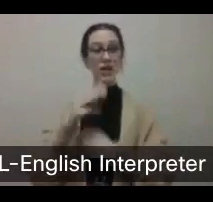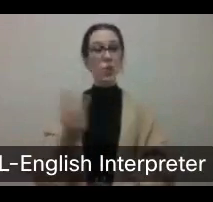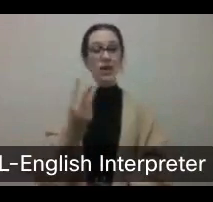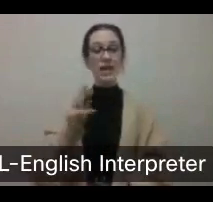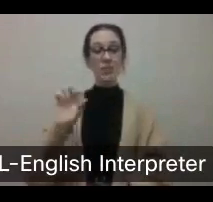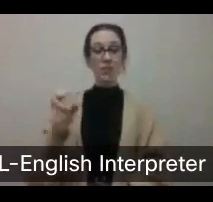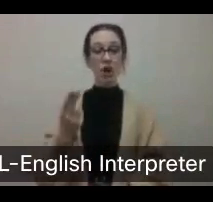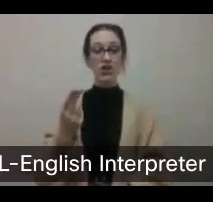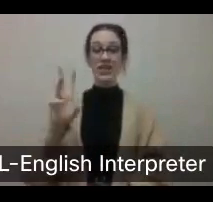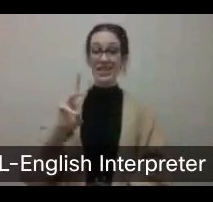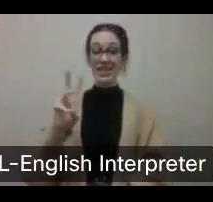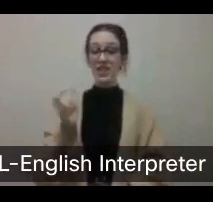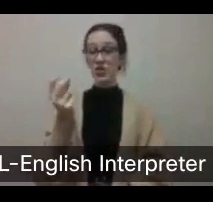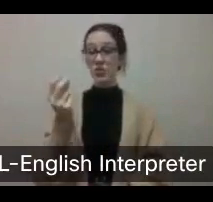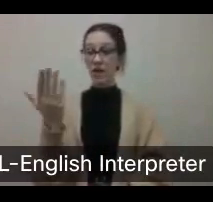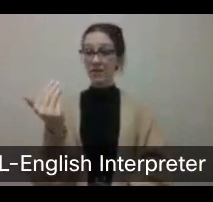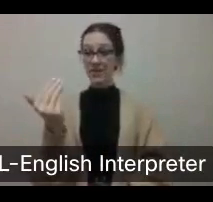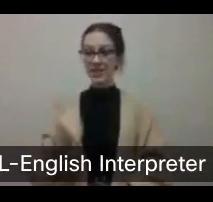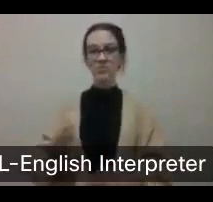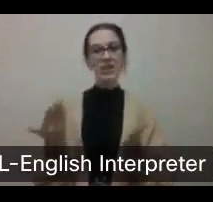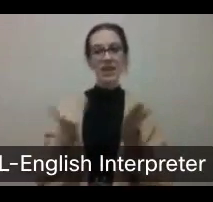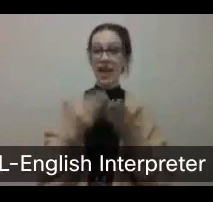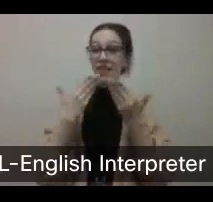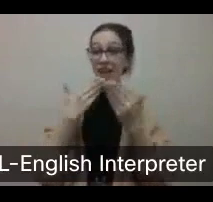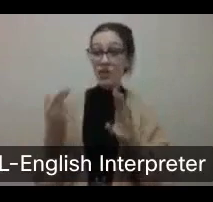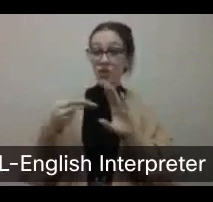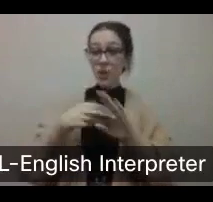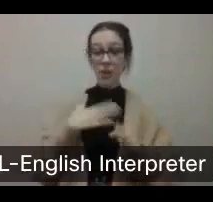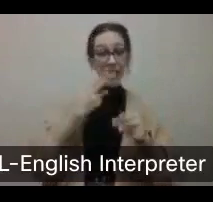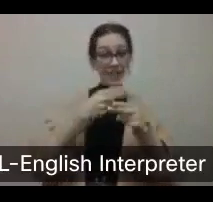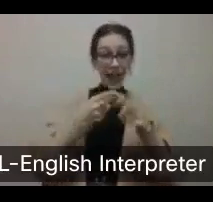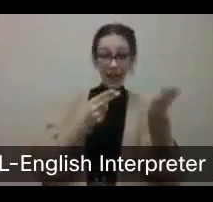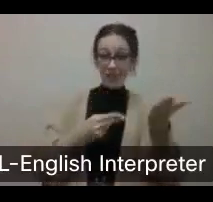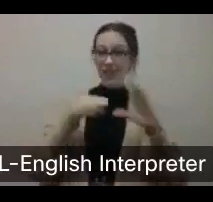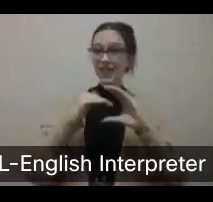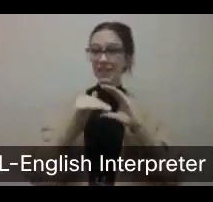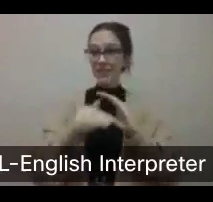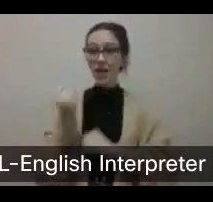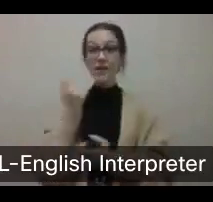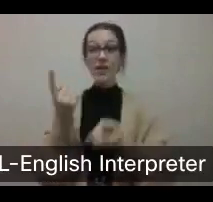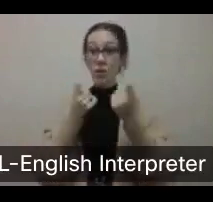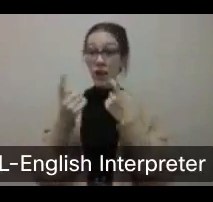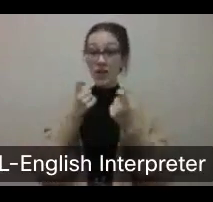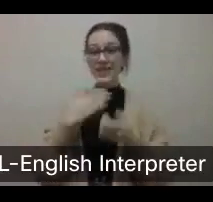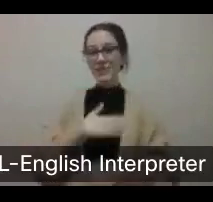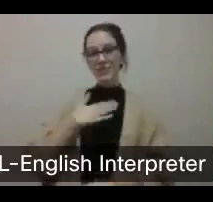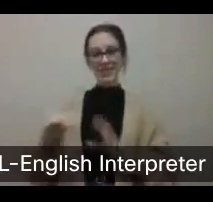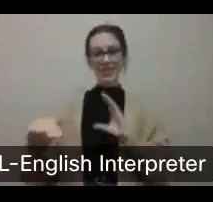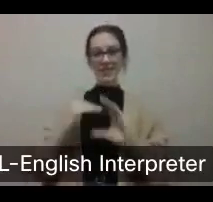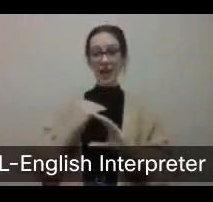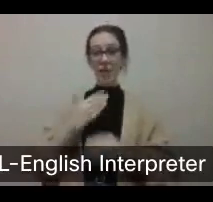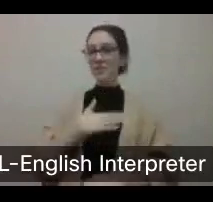for joining me. Here's my name again and my email. If you have any follow-up questions, you're welcome to send an email my way, and I'd be happy to